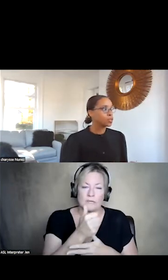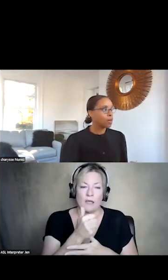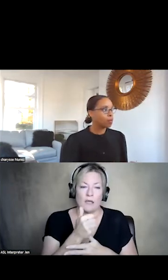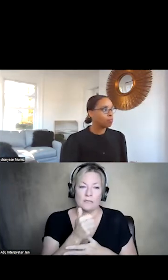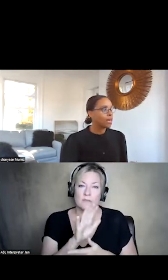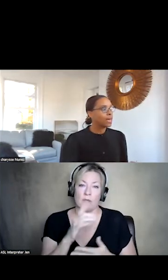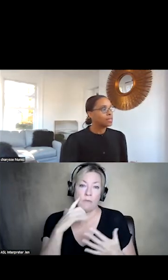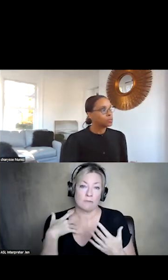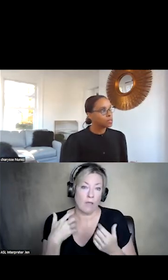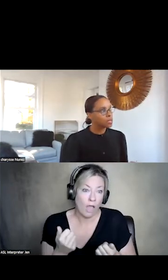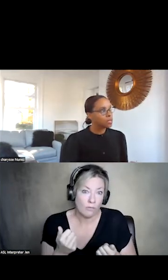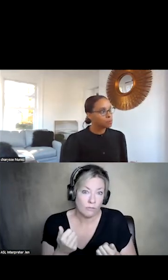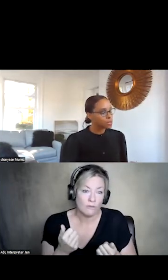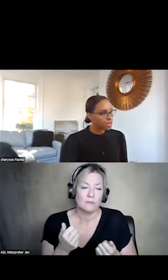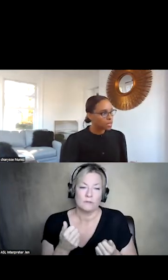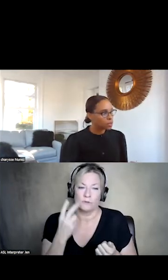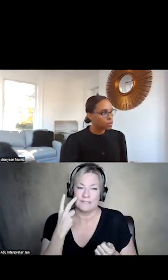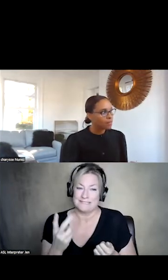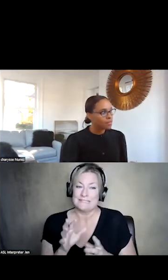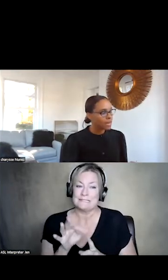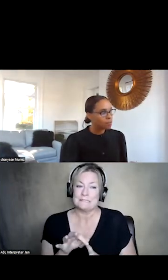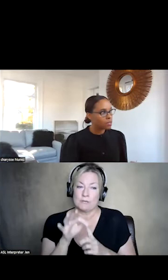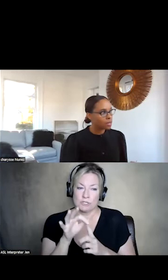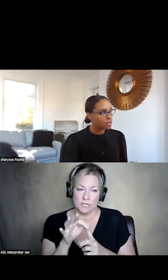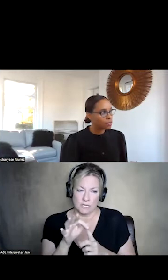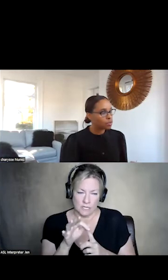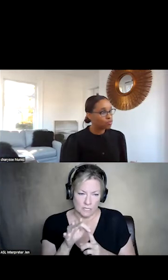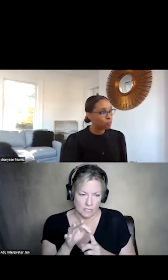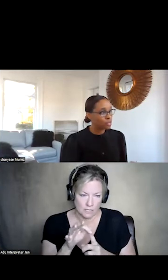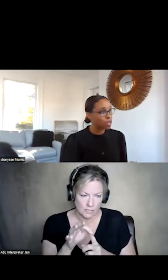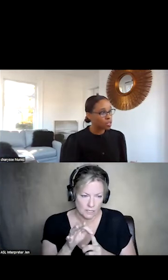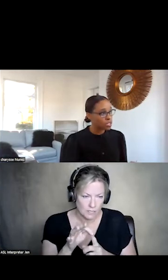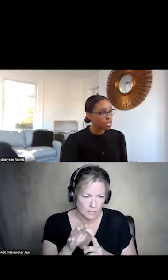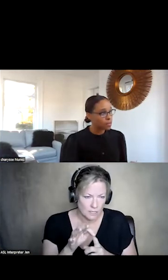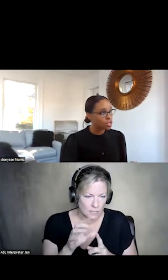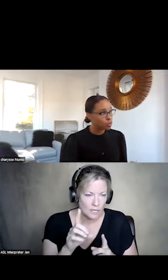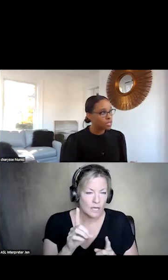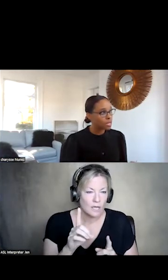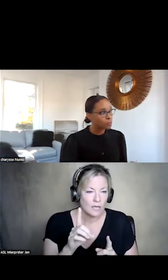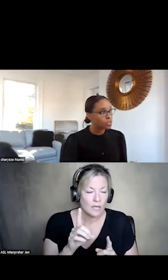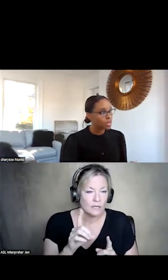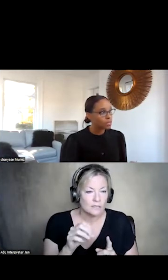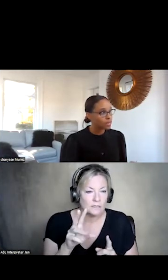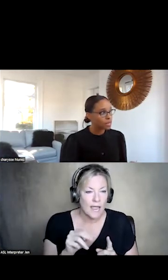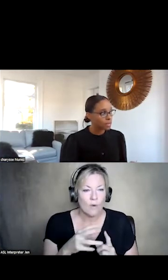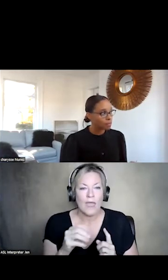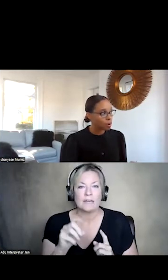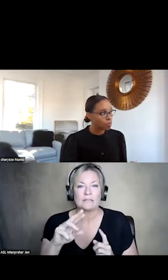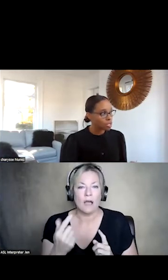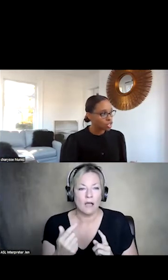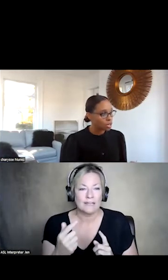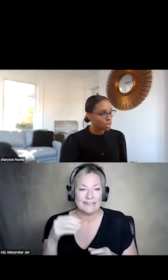their mental health. And you can see in particular the down and dug in, which represents the largest segment at 28%. That's